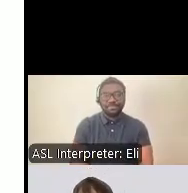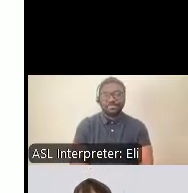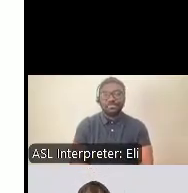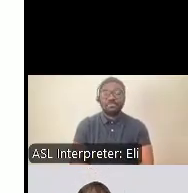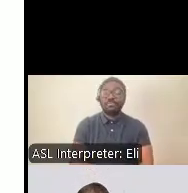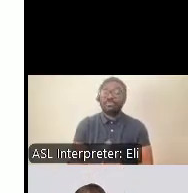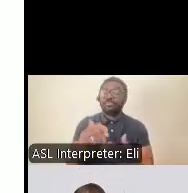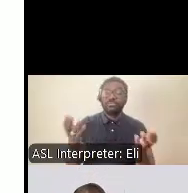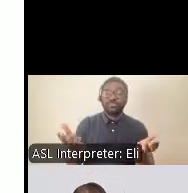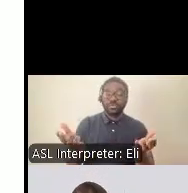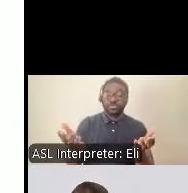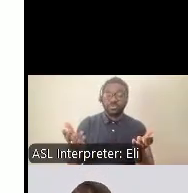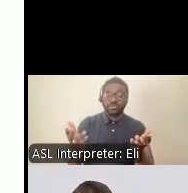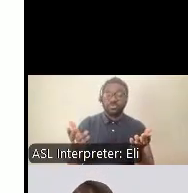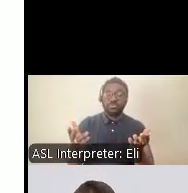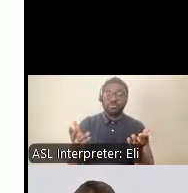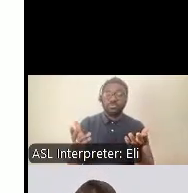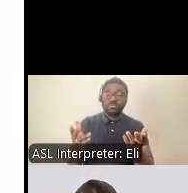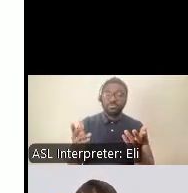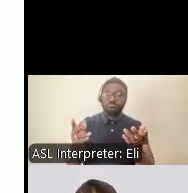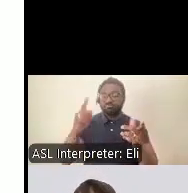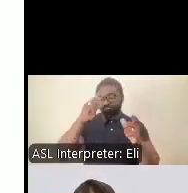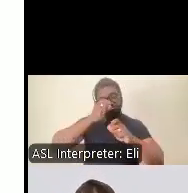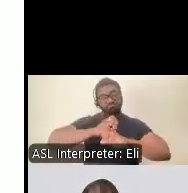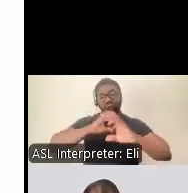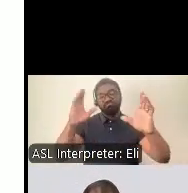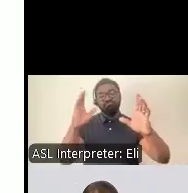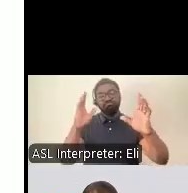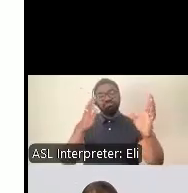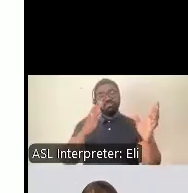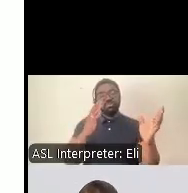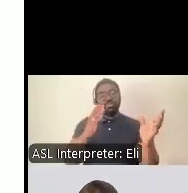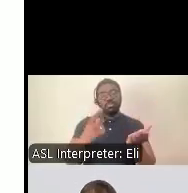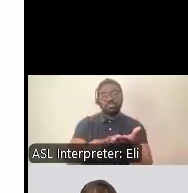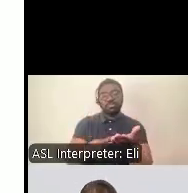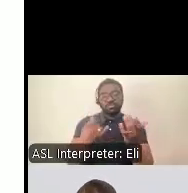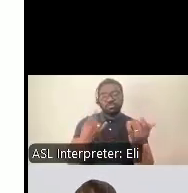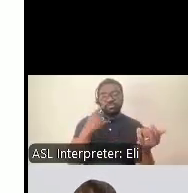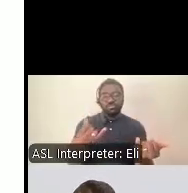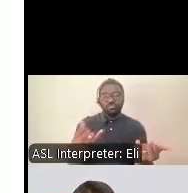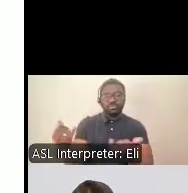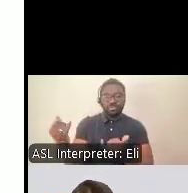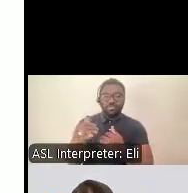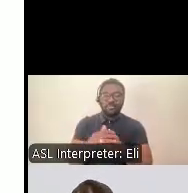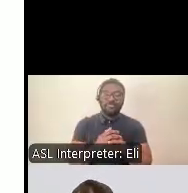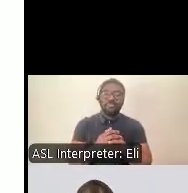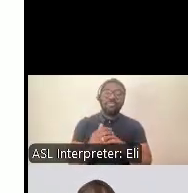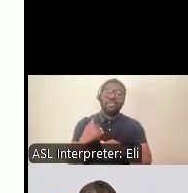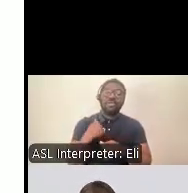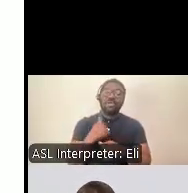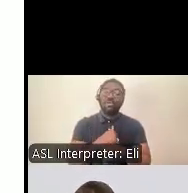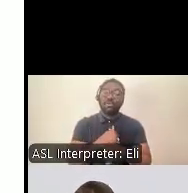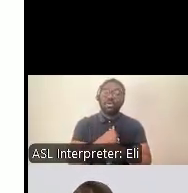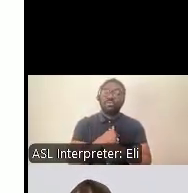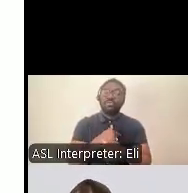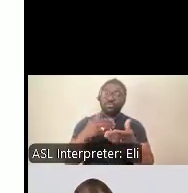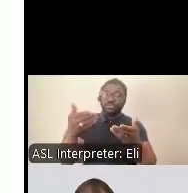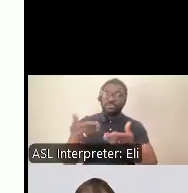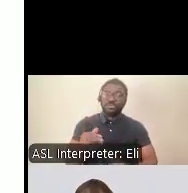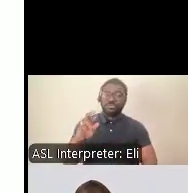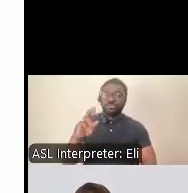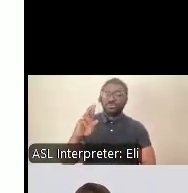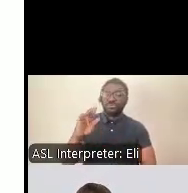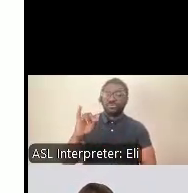So to set the stage for today's discussion, I am pleased to introduce Richard Davis,